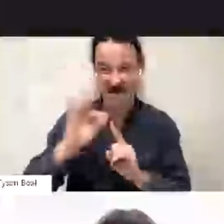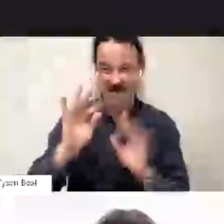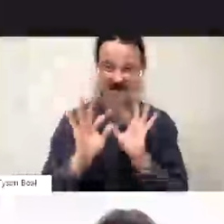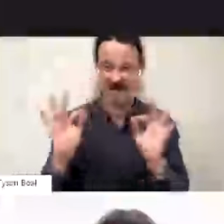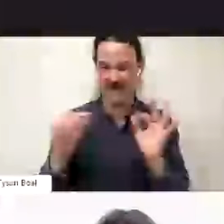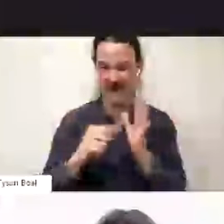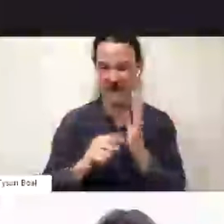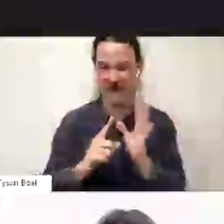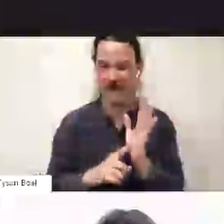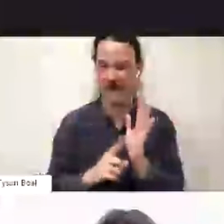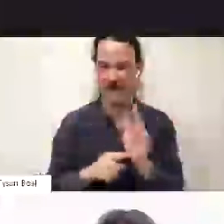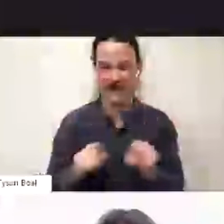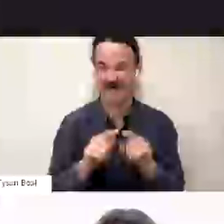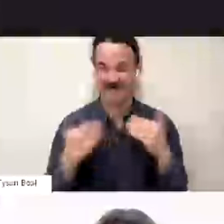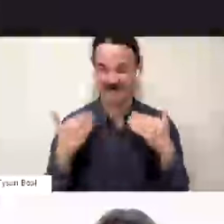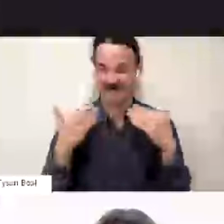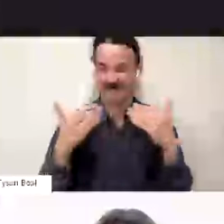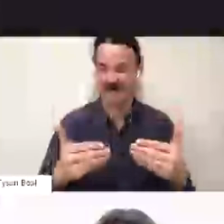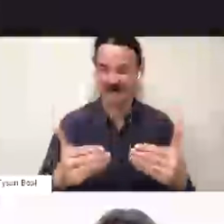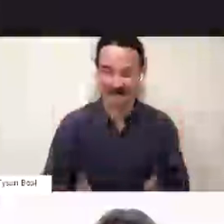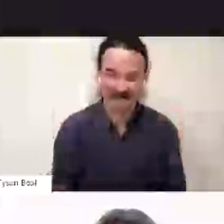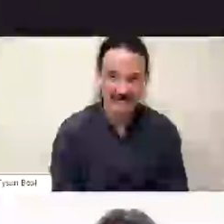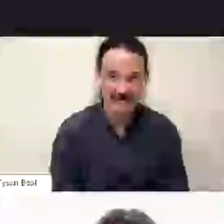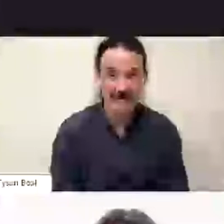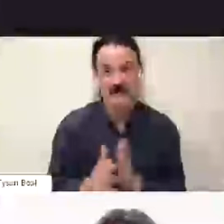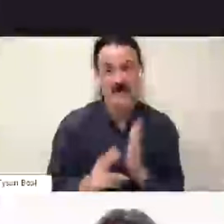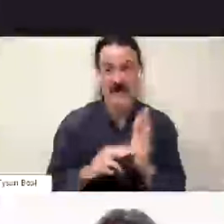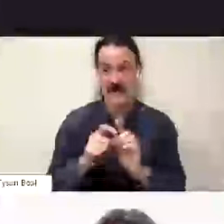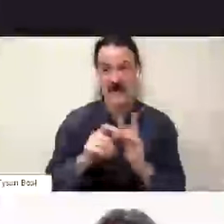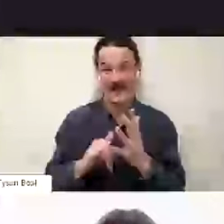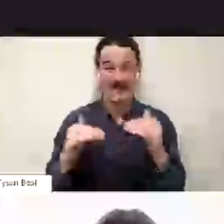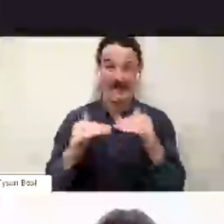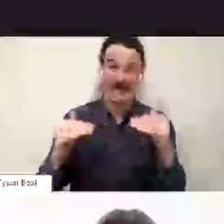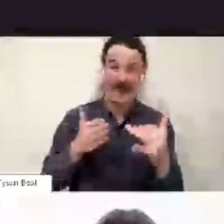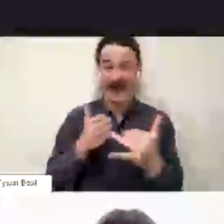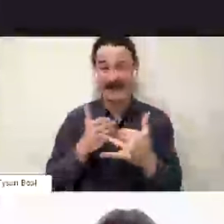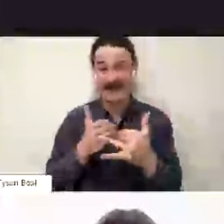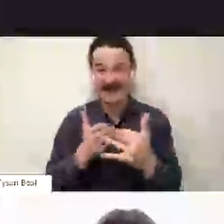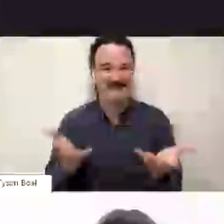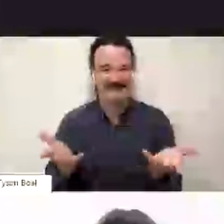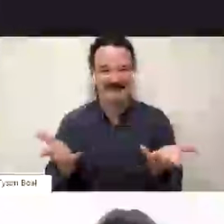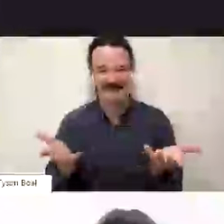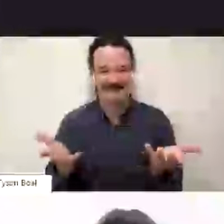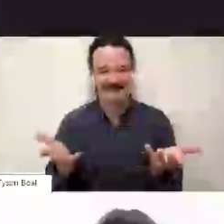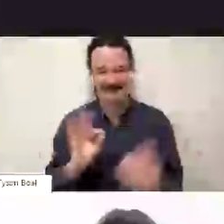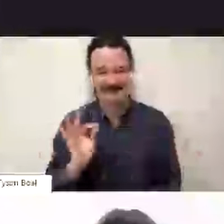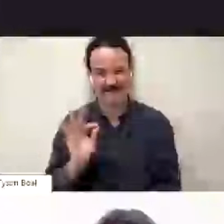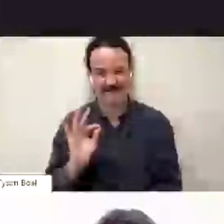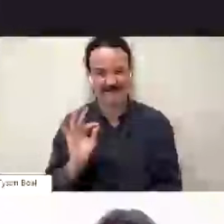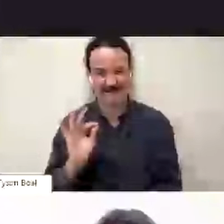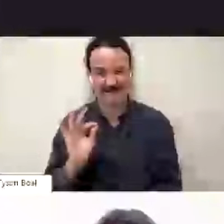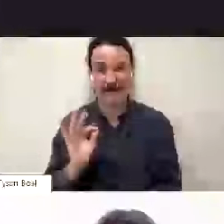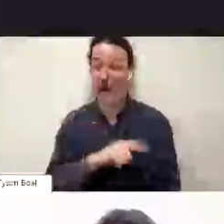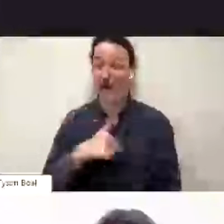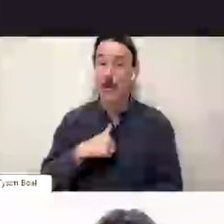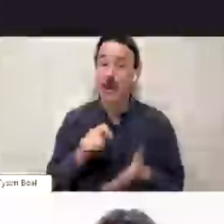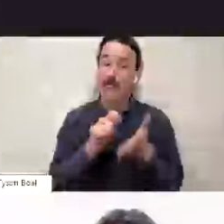to the NDIS for our people. We anticipated this, to be honest, and that's why we wrote a 10-point